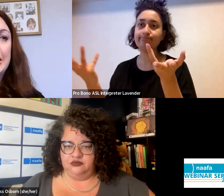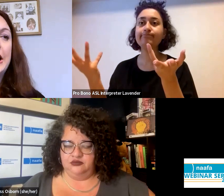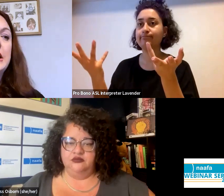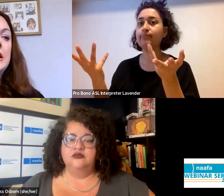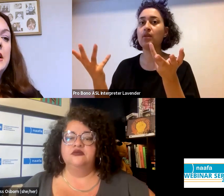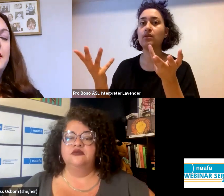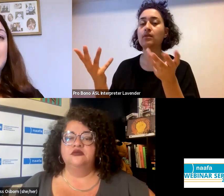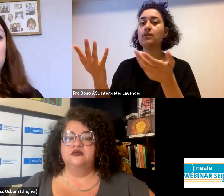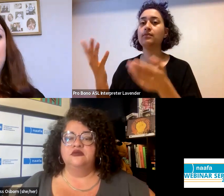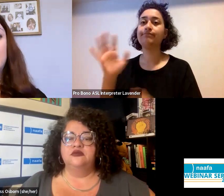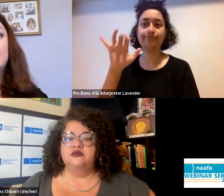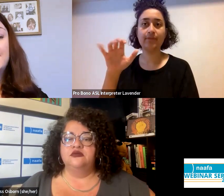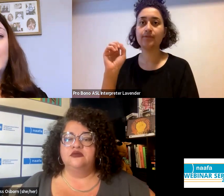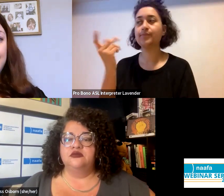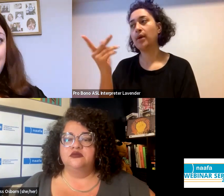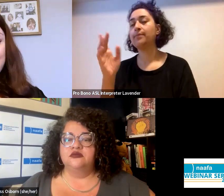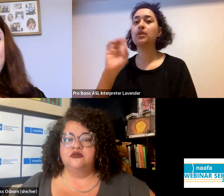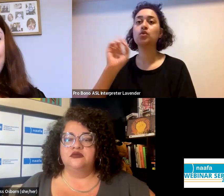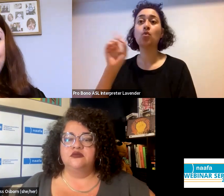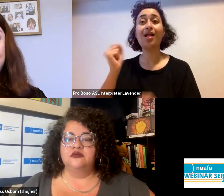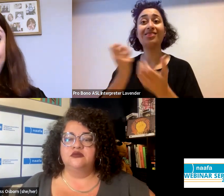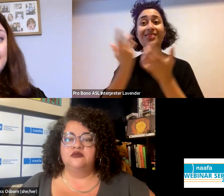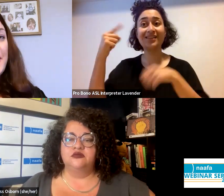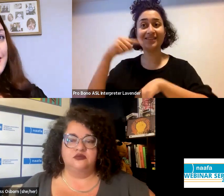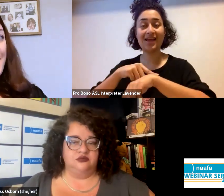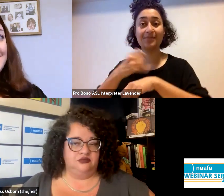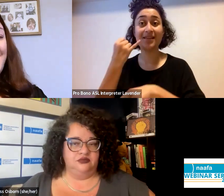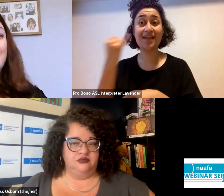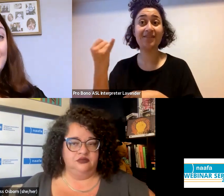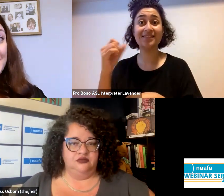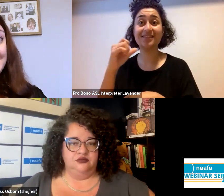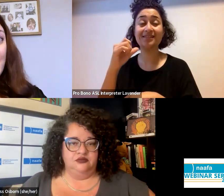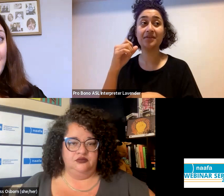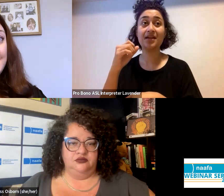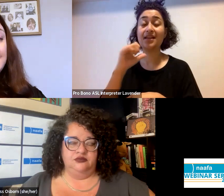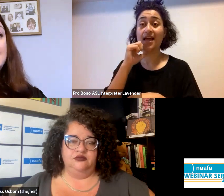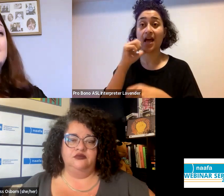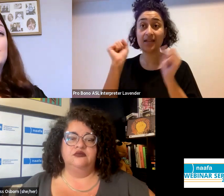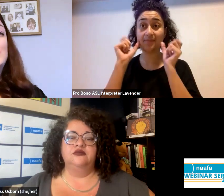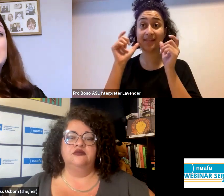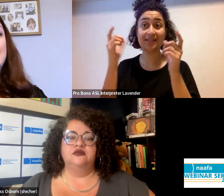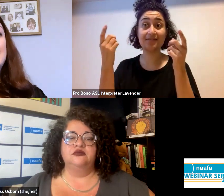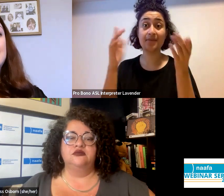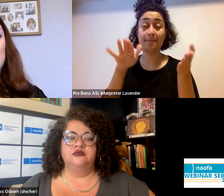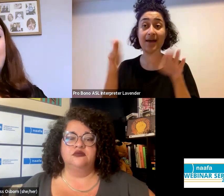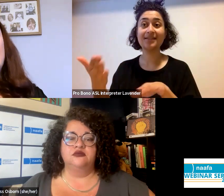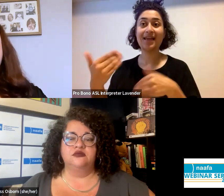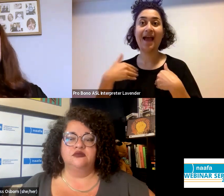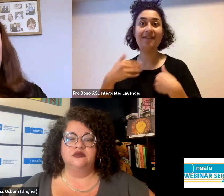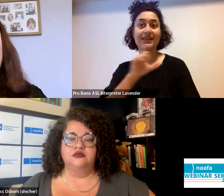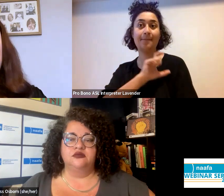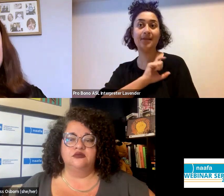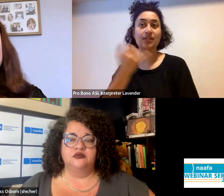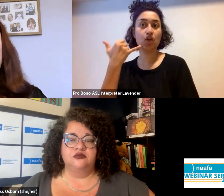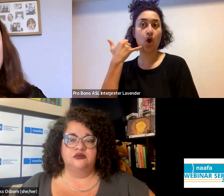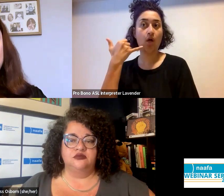it gently. That's where a lot of the times, especially if it's an unexpected passing, having the police call us first is a good thing, because